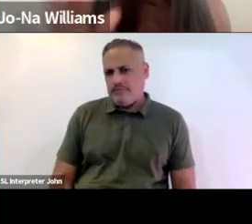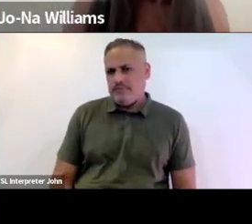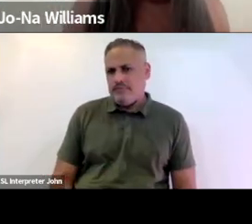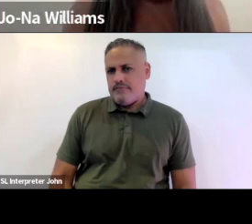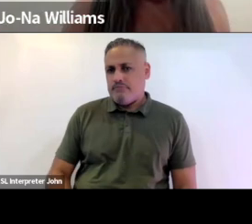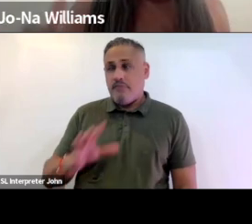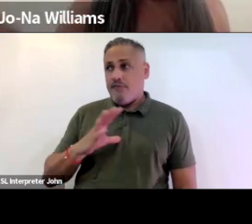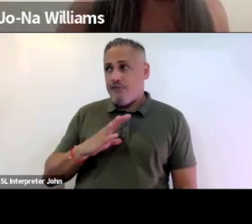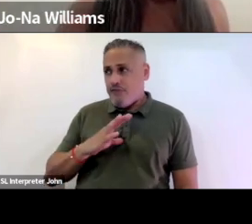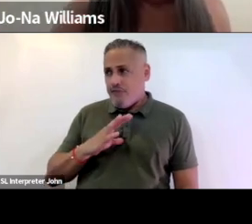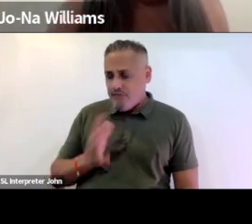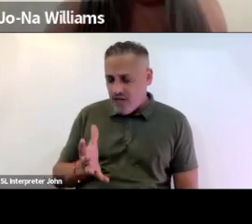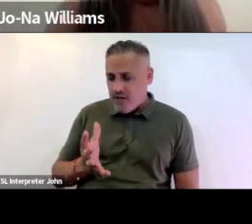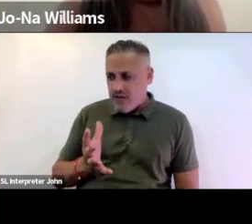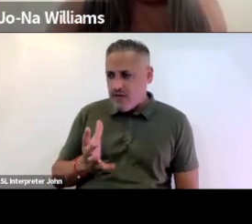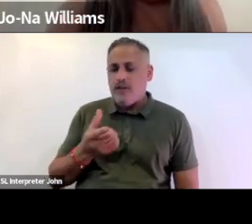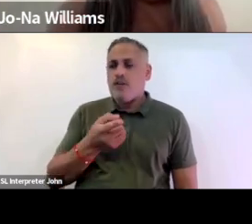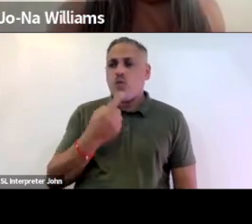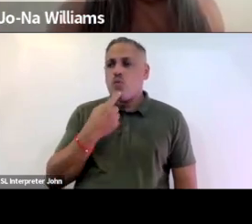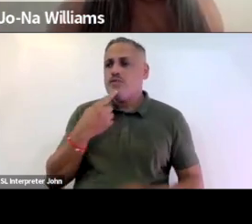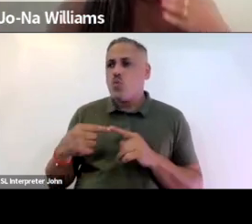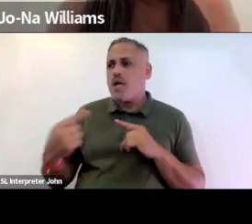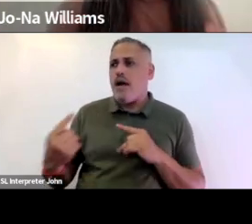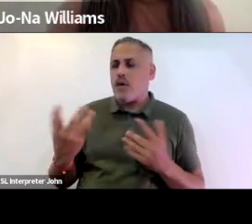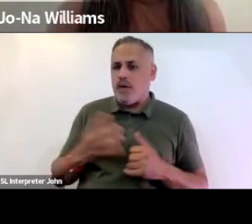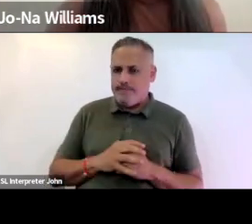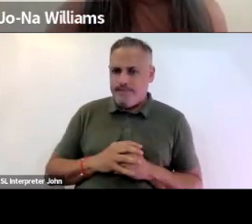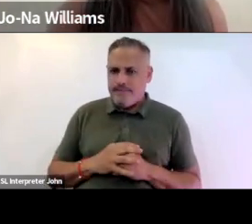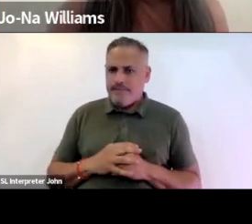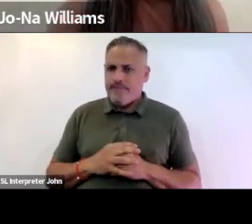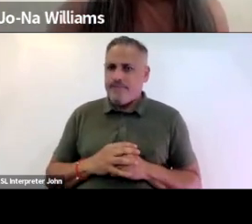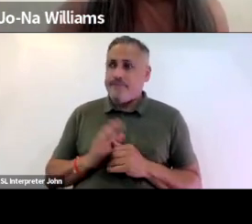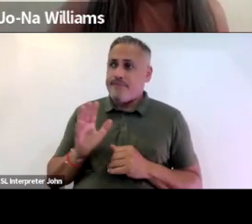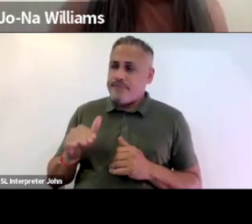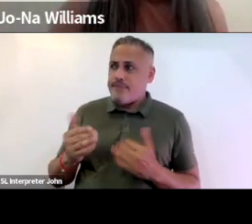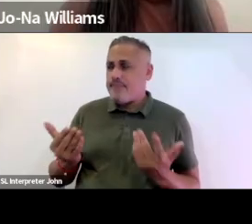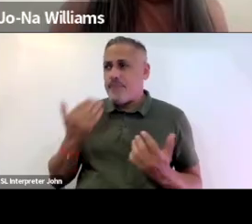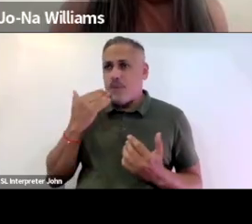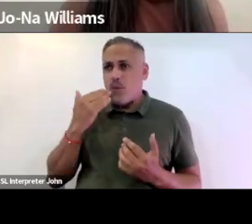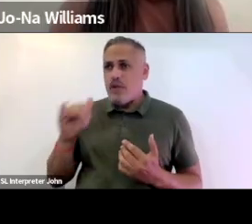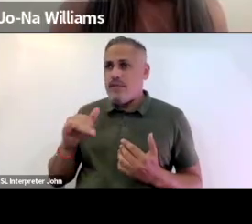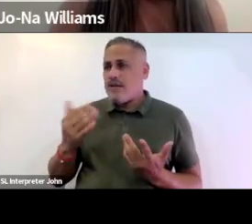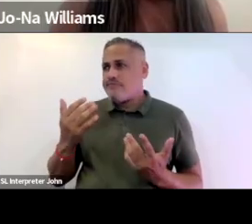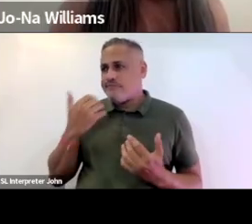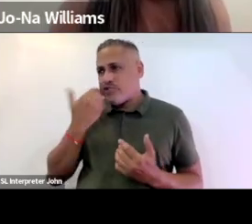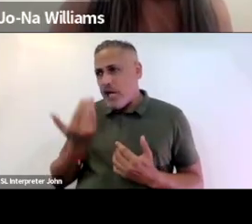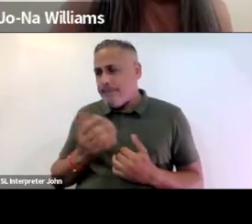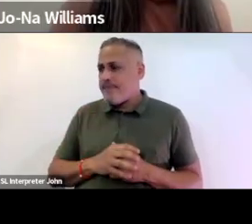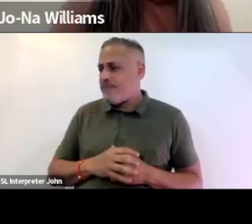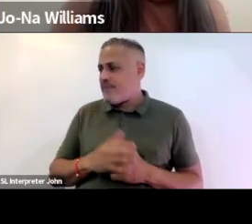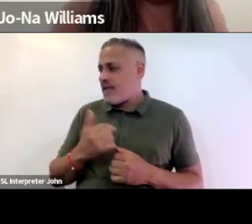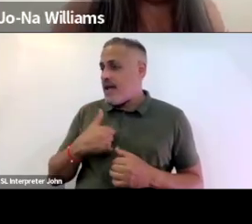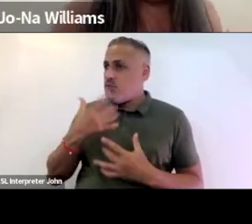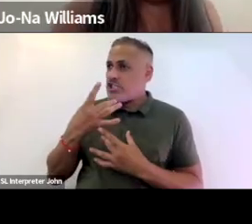That's fine. What you will say in that instance is, "Oh, that's really a shame. I